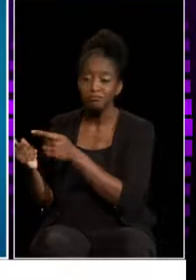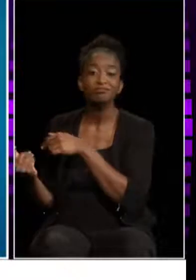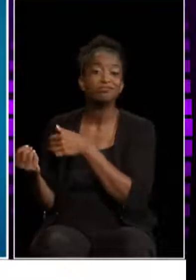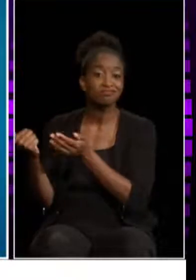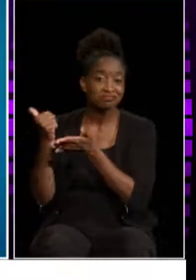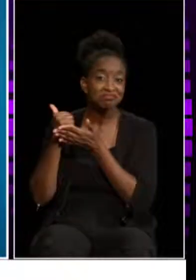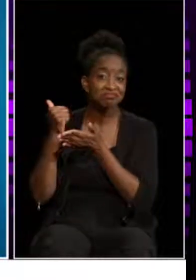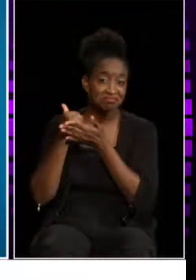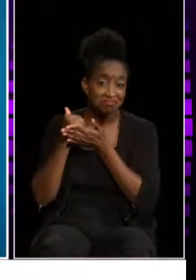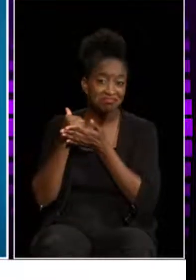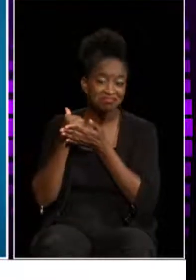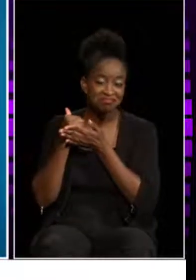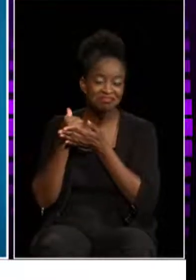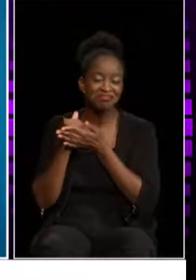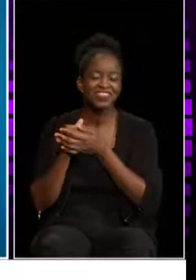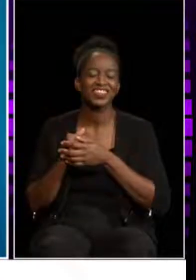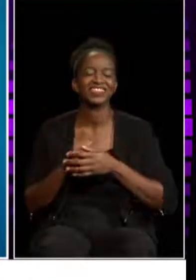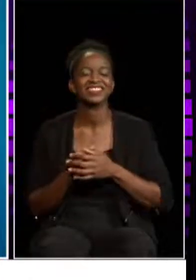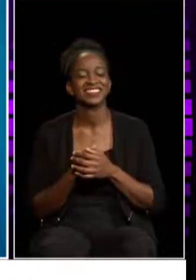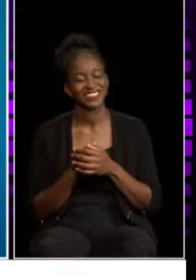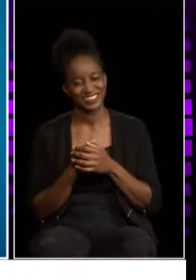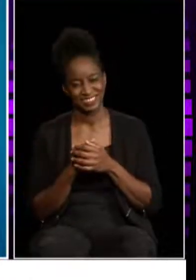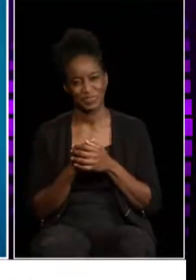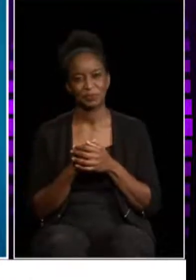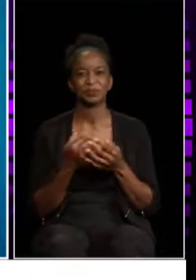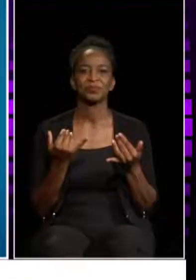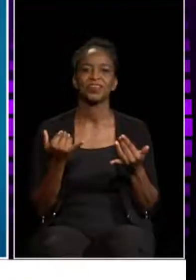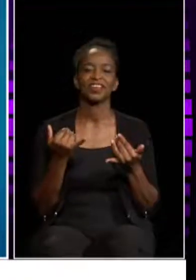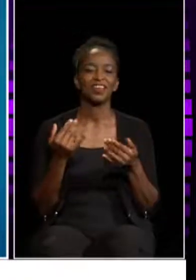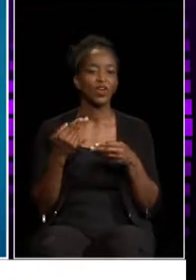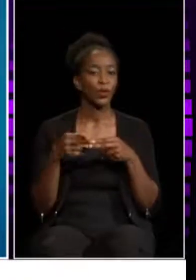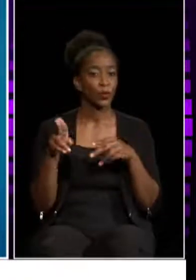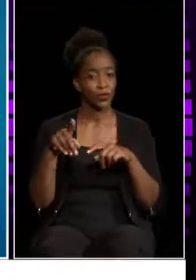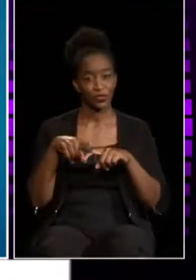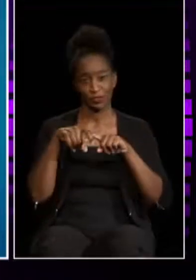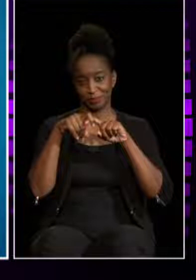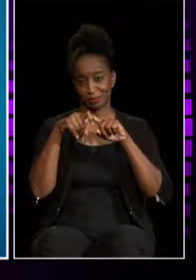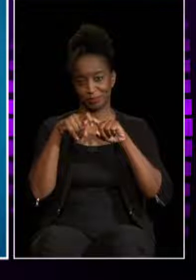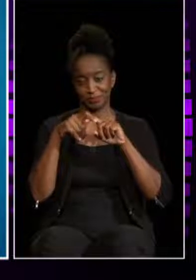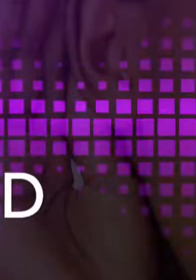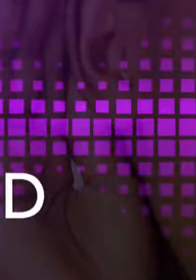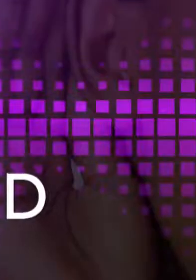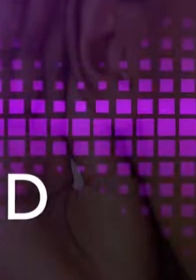provided that answer for me. We are going to take a quick commercial break, and we'll be right back.